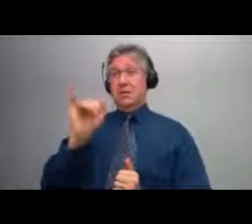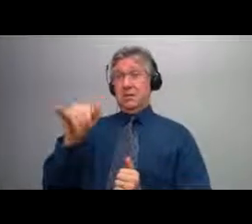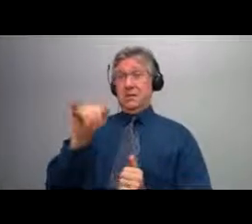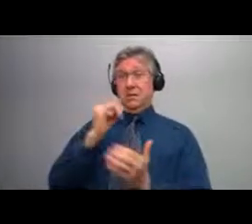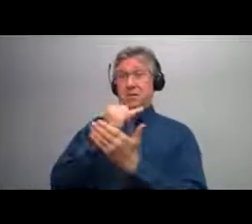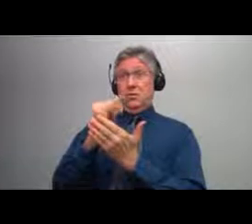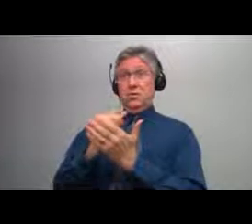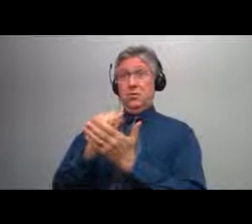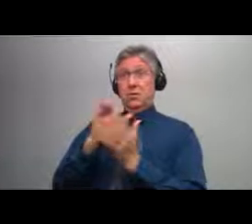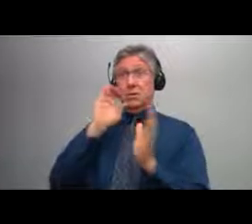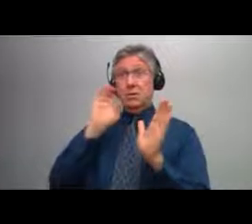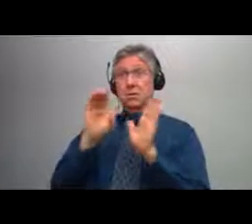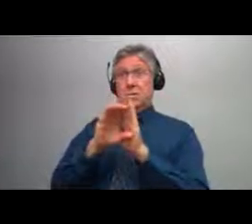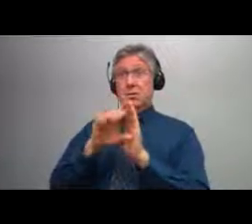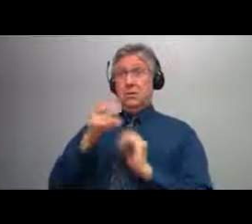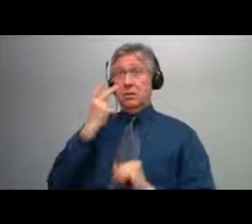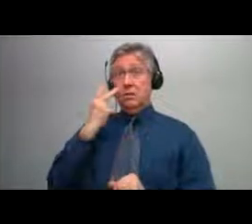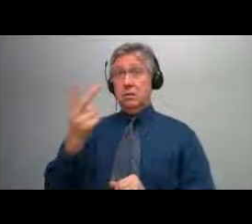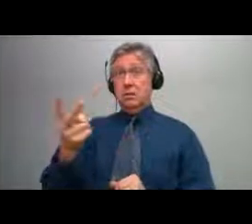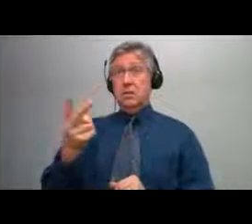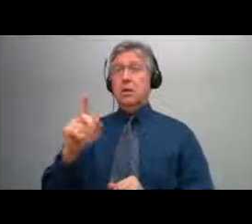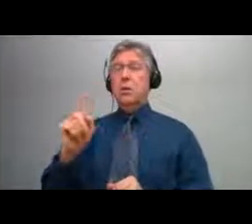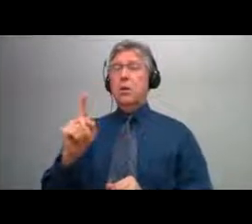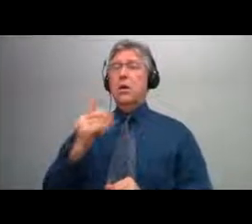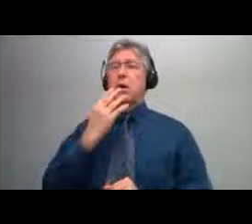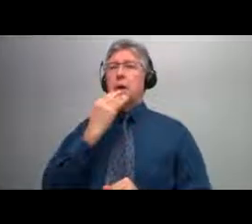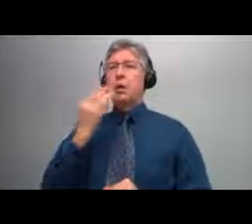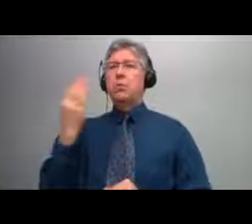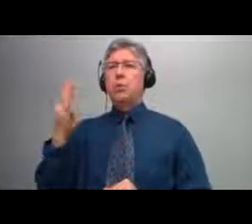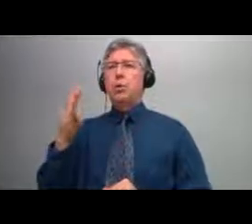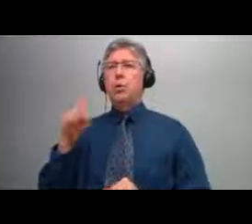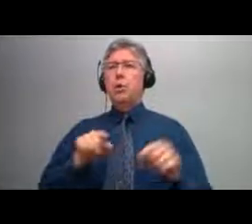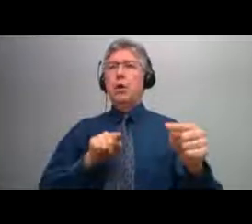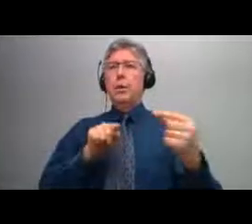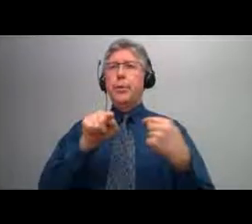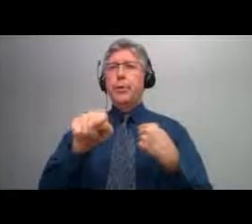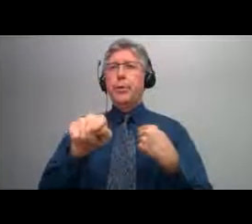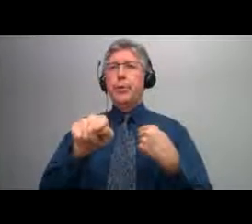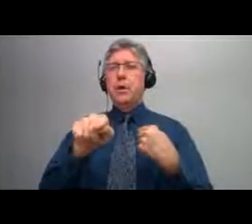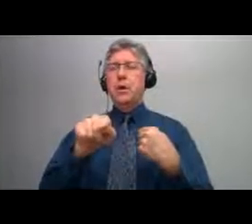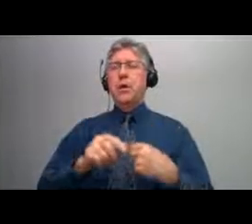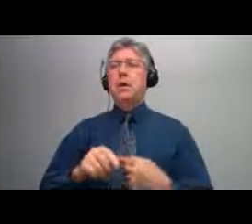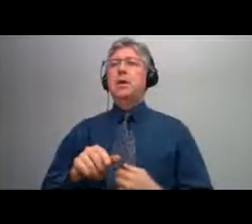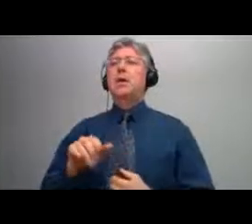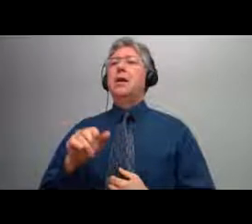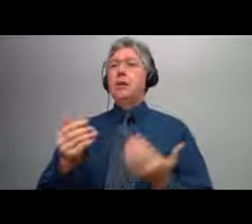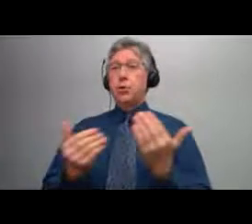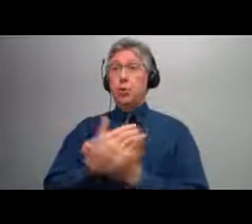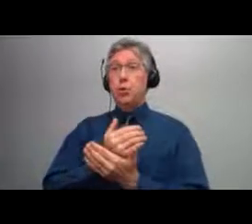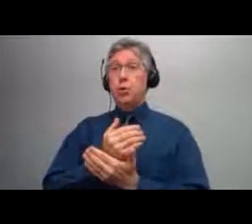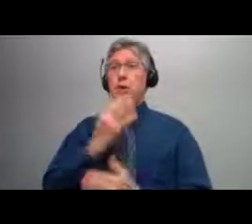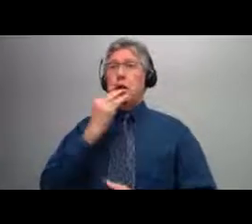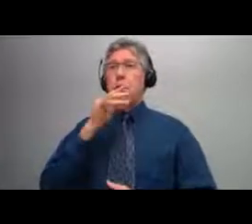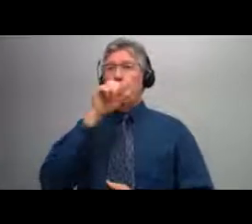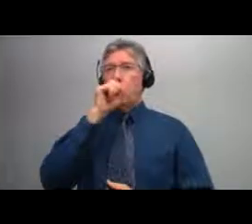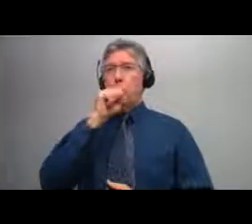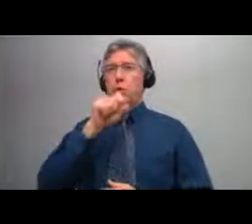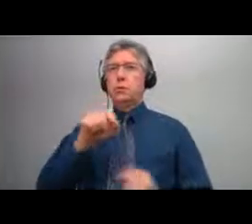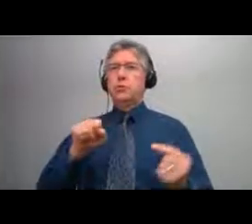see the existing gate lanes shown in blue and the new gate lanes shown in orange that are needed to